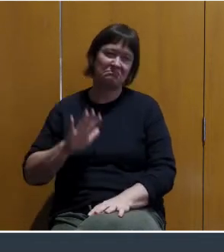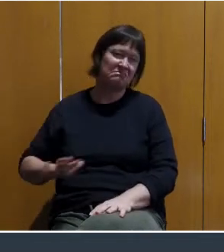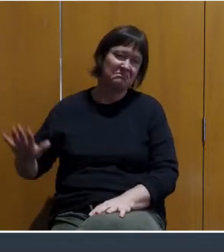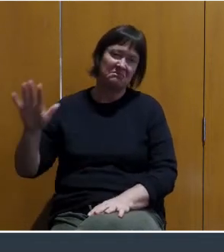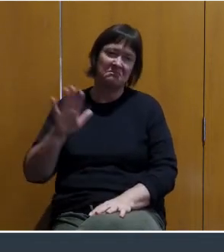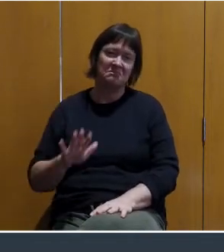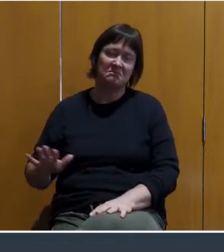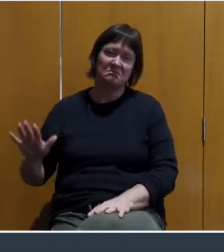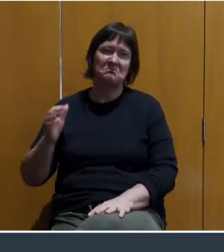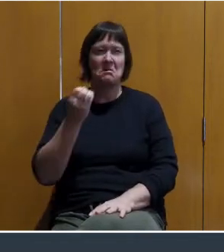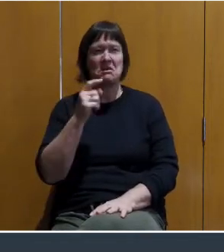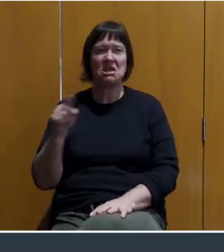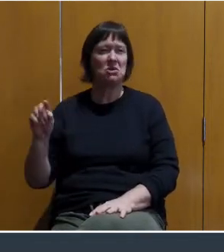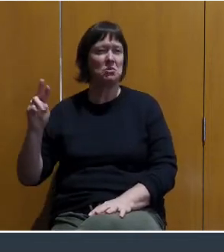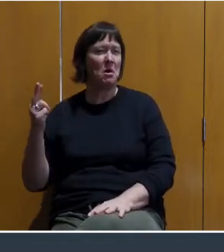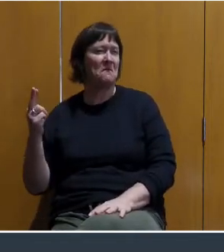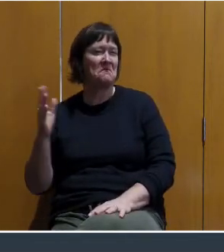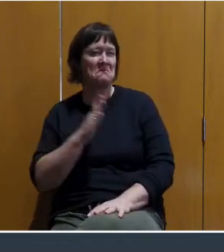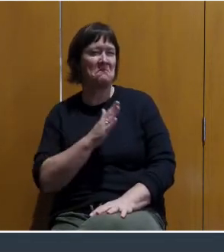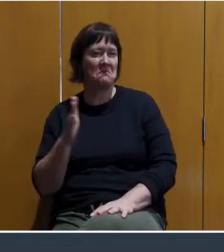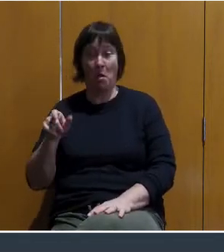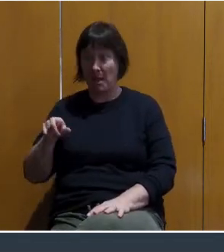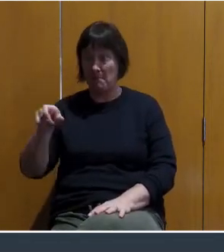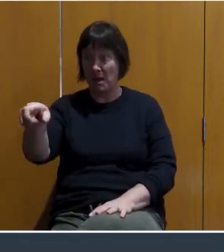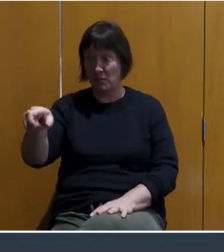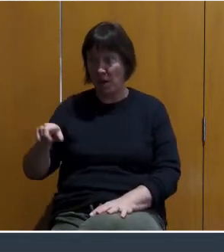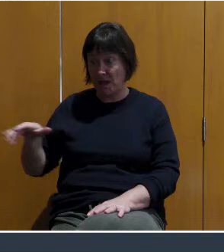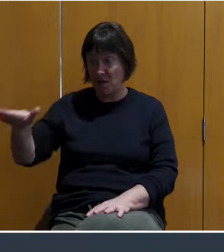10 or a dozen along the pathway area.